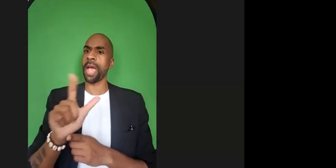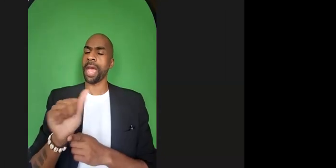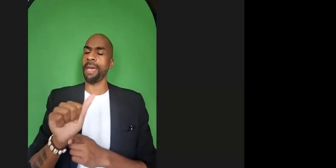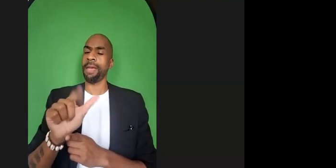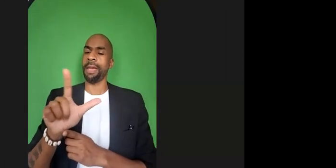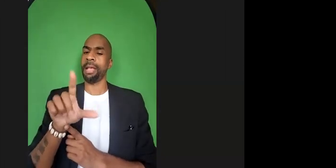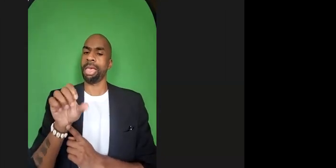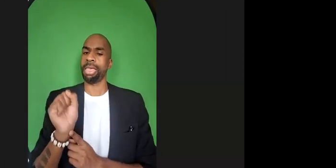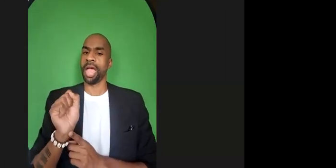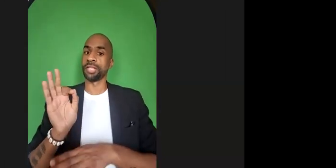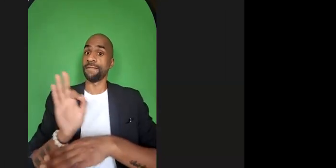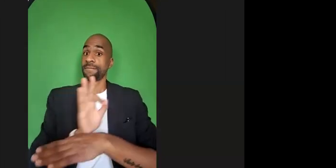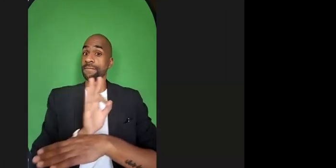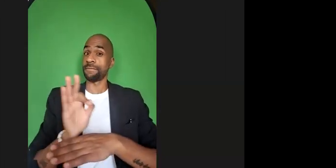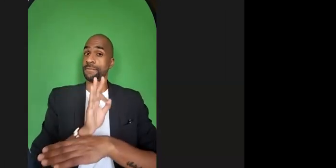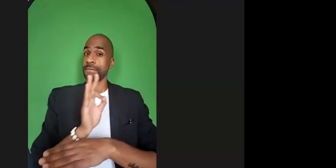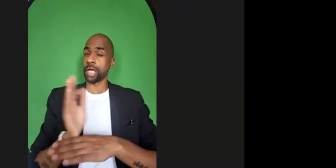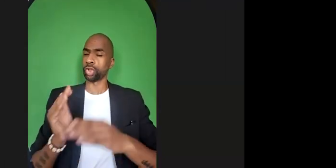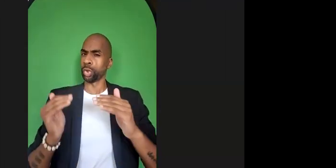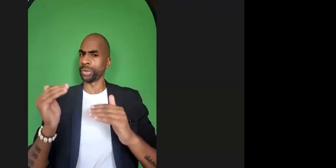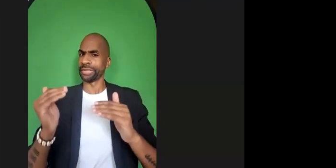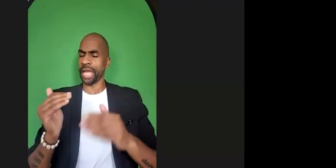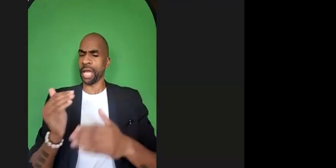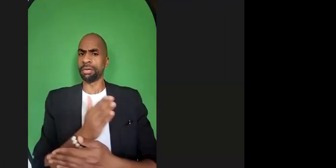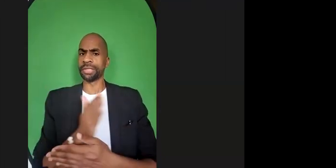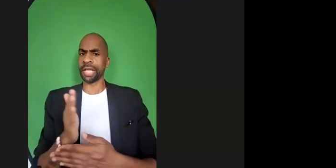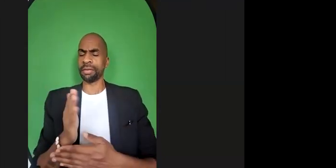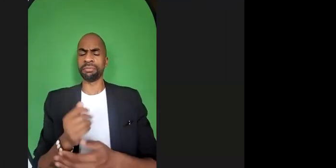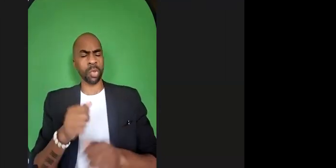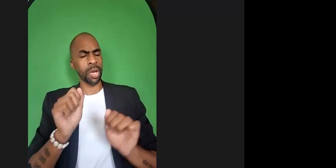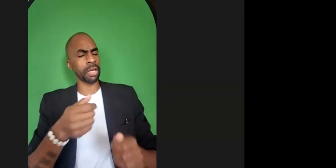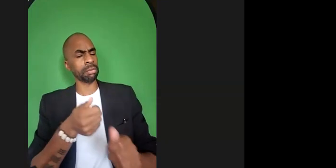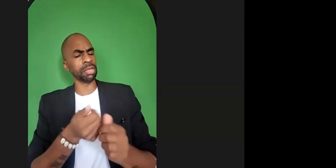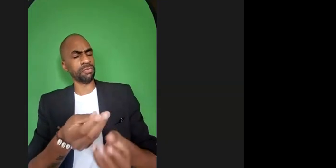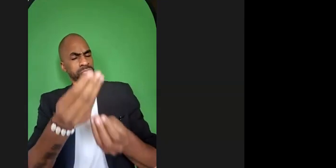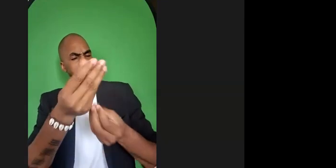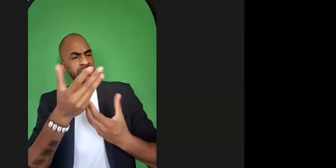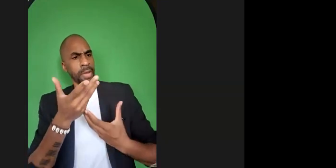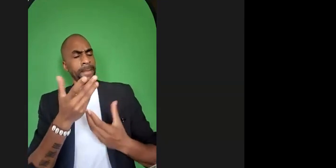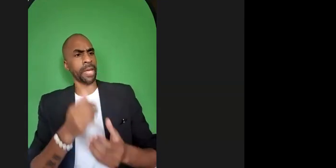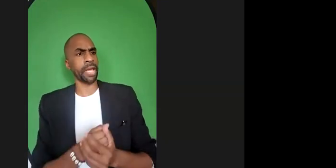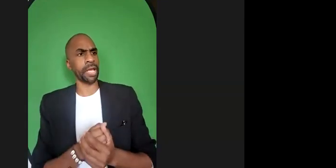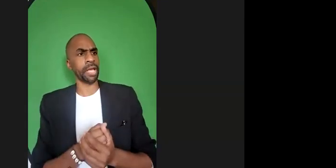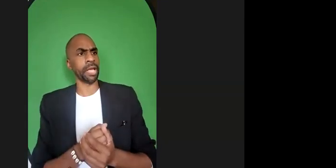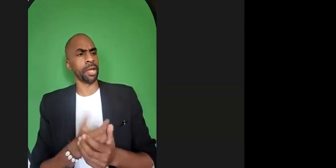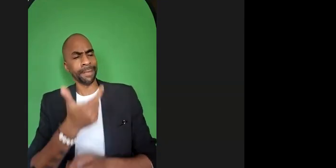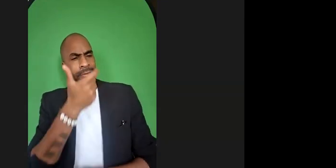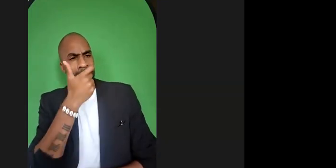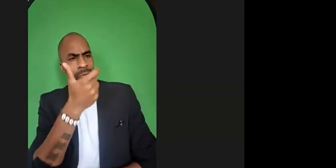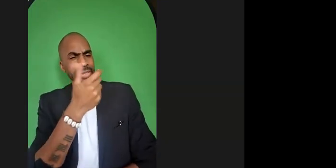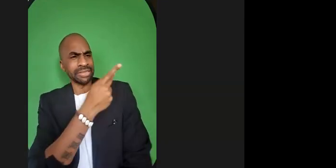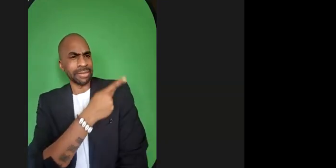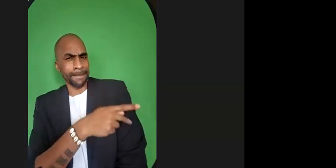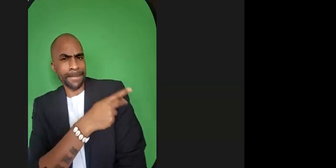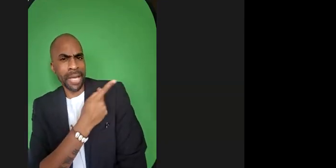scale. And can you tell me, as a clinician, as you're watching these patients, they've been